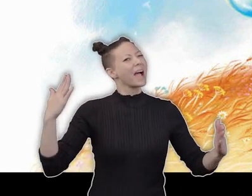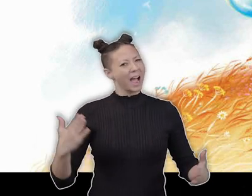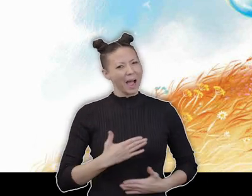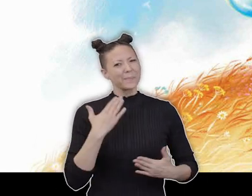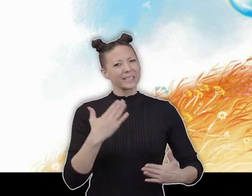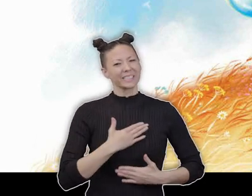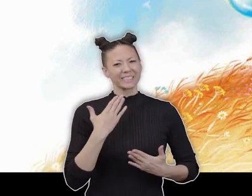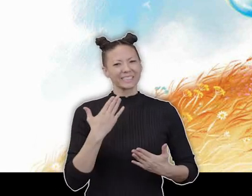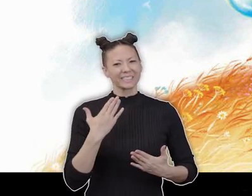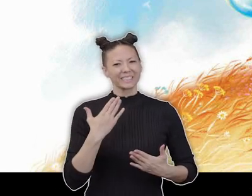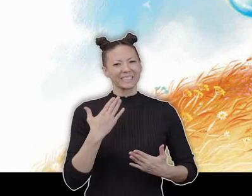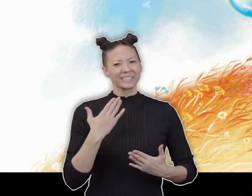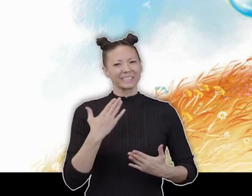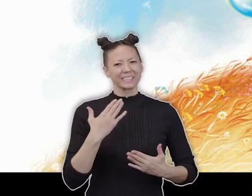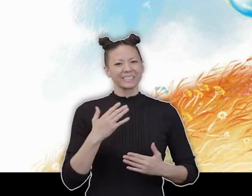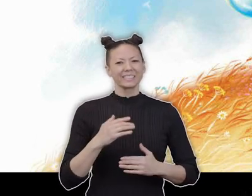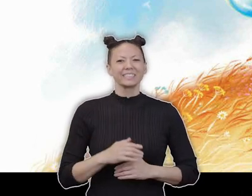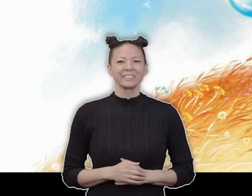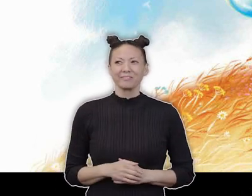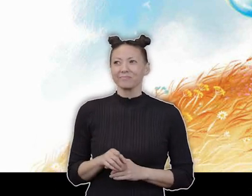you happiness.